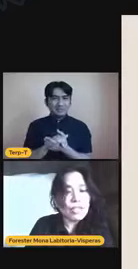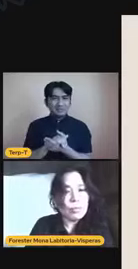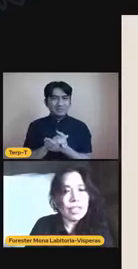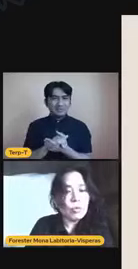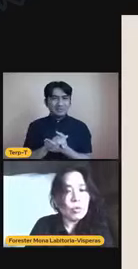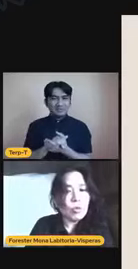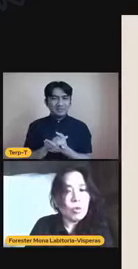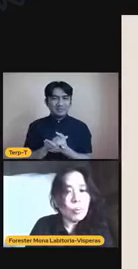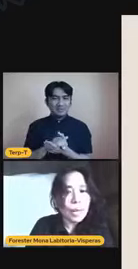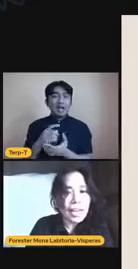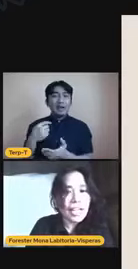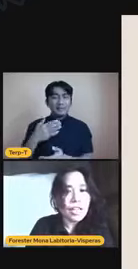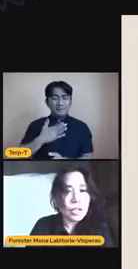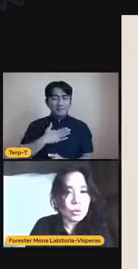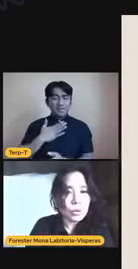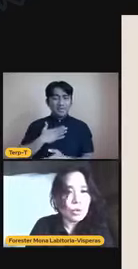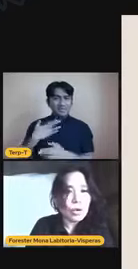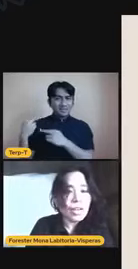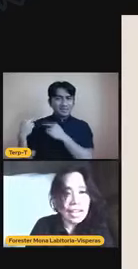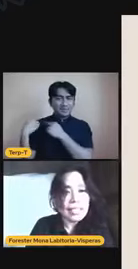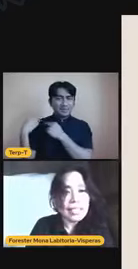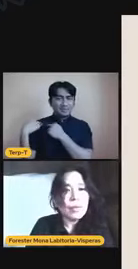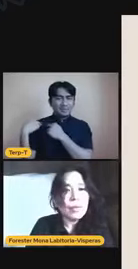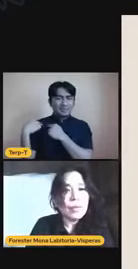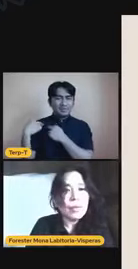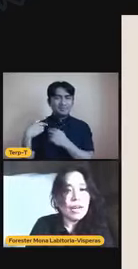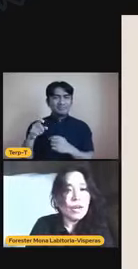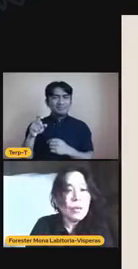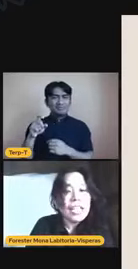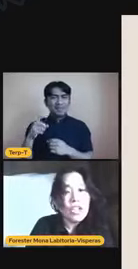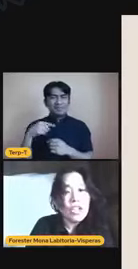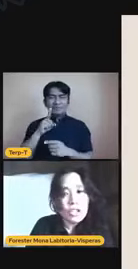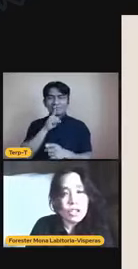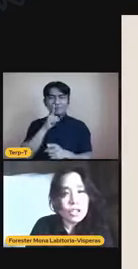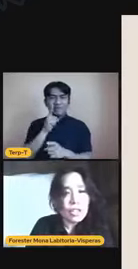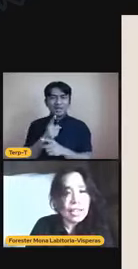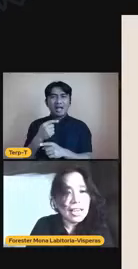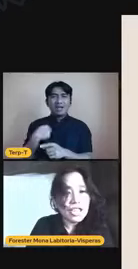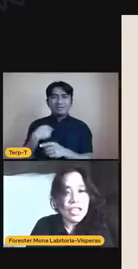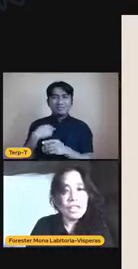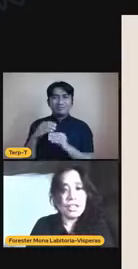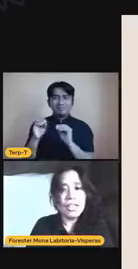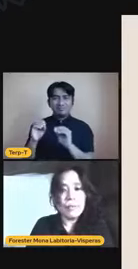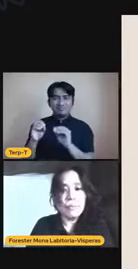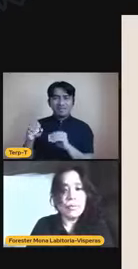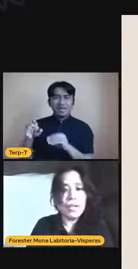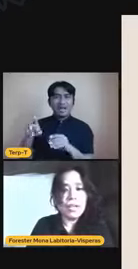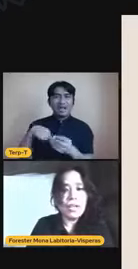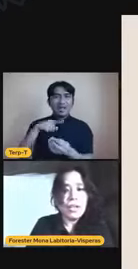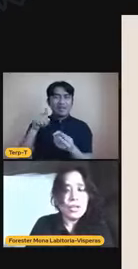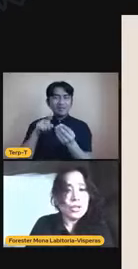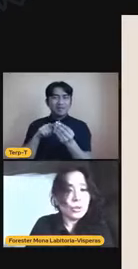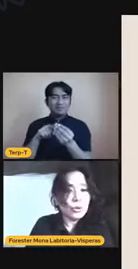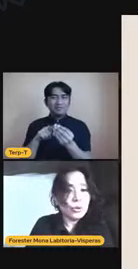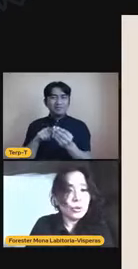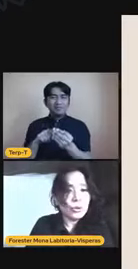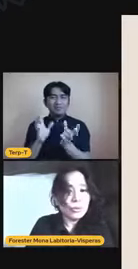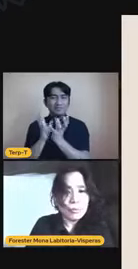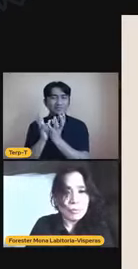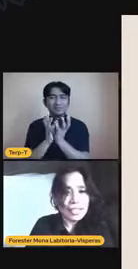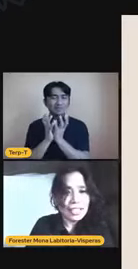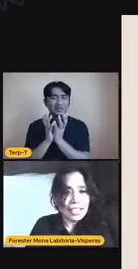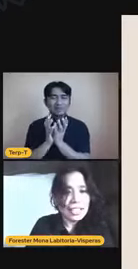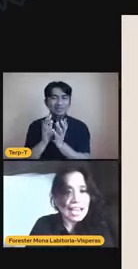my responsibility to make sure that I raise community-conscious children. So